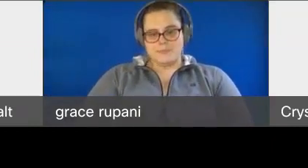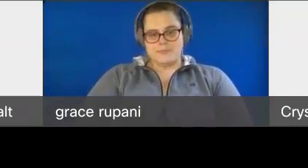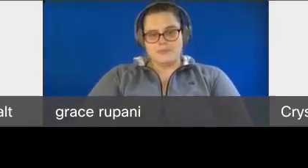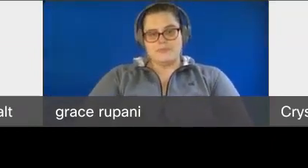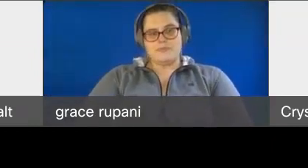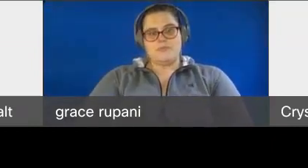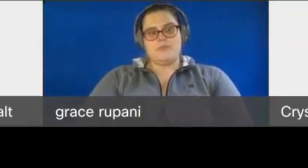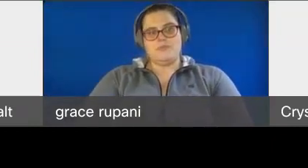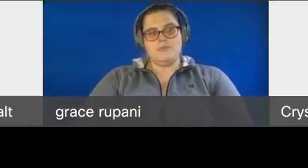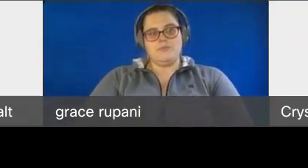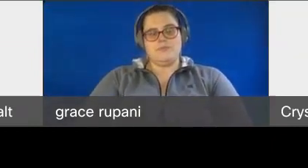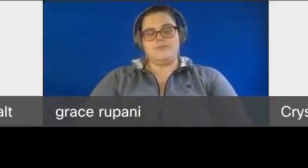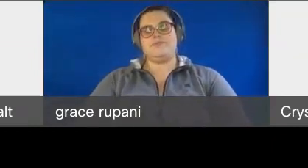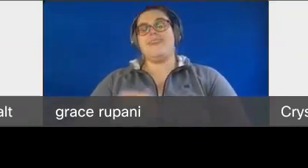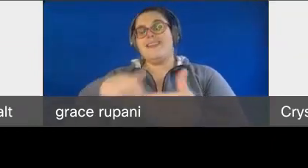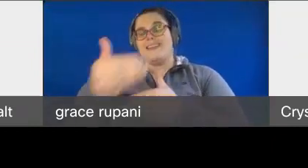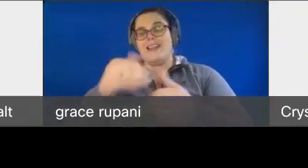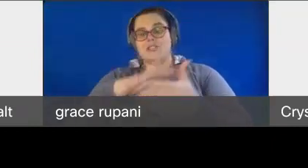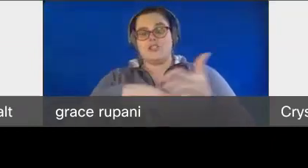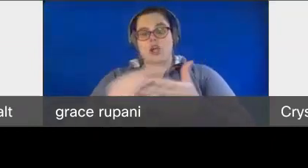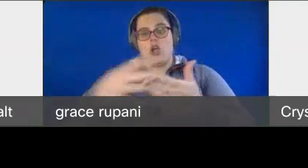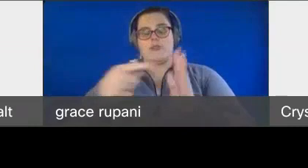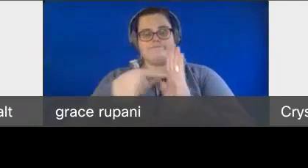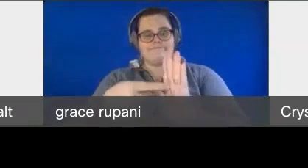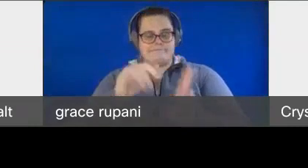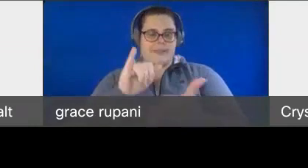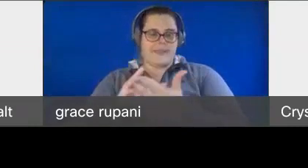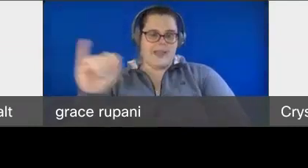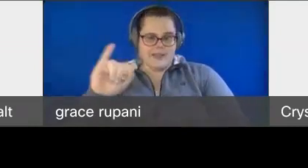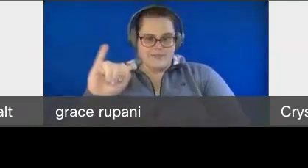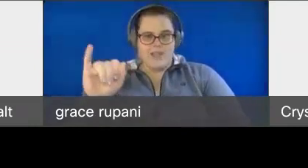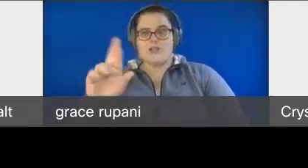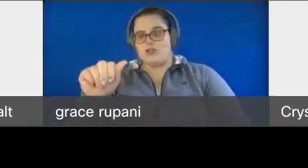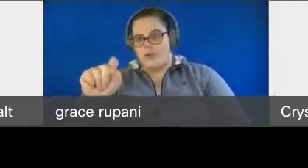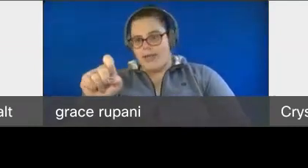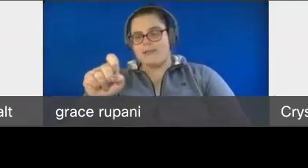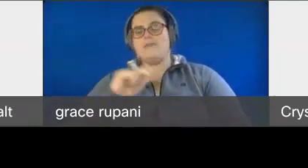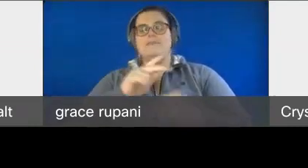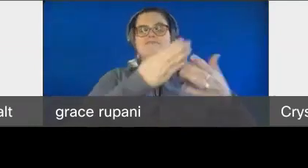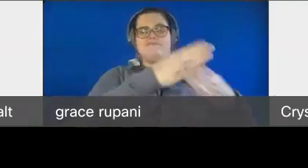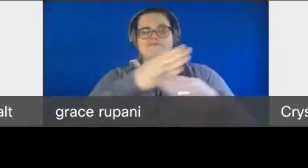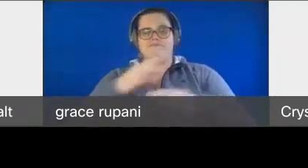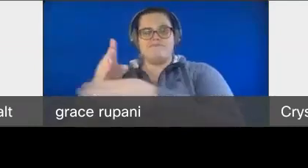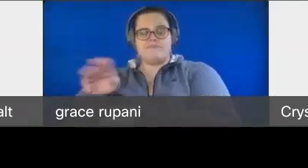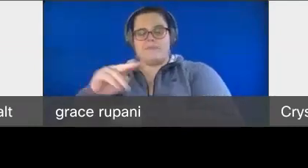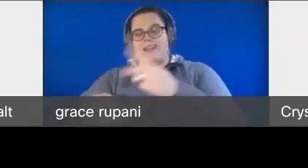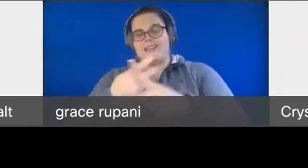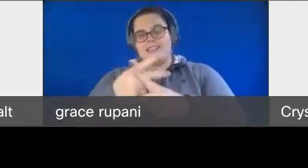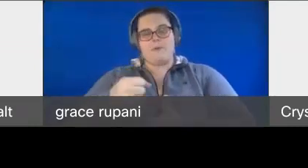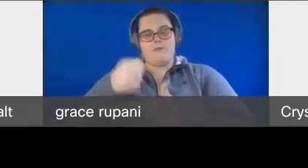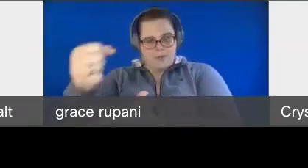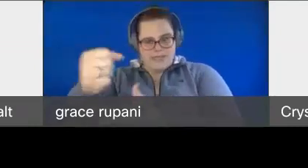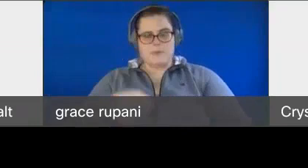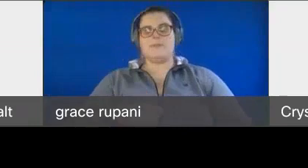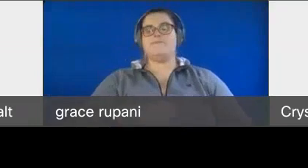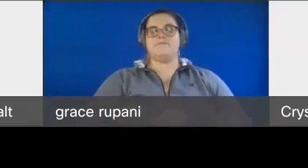Basically, this next chart here breaks down the COVID infection rates and death by placement types. People with COVID-19